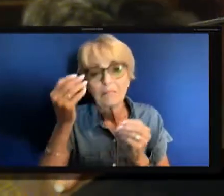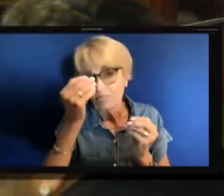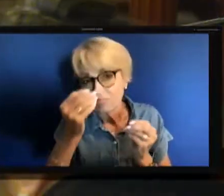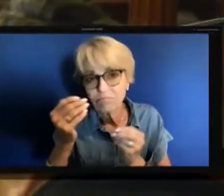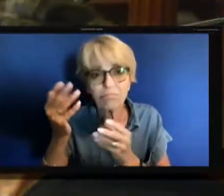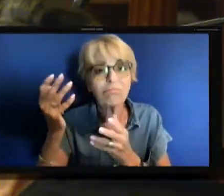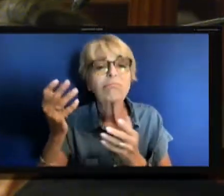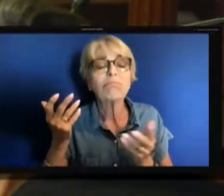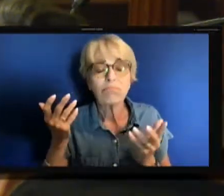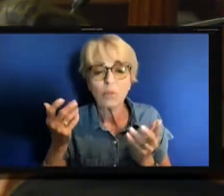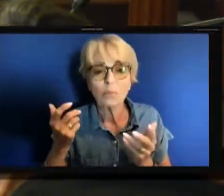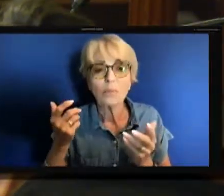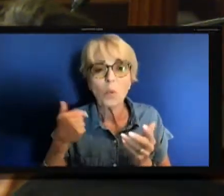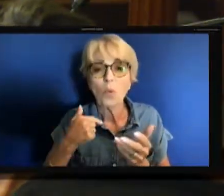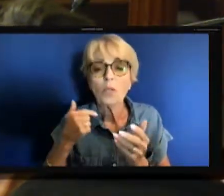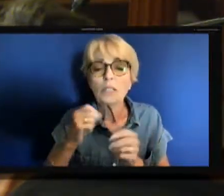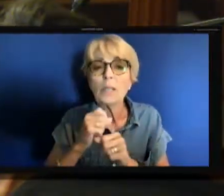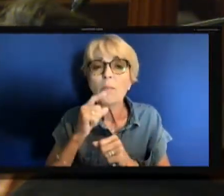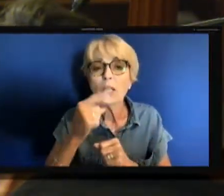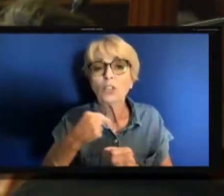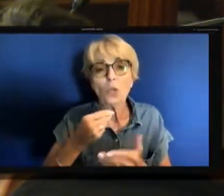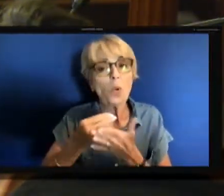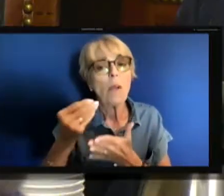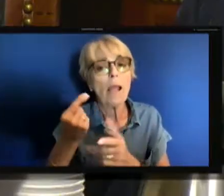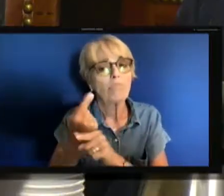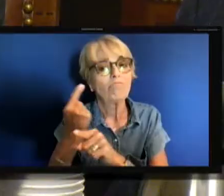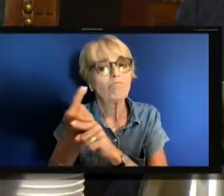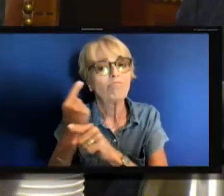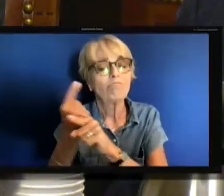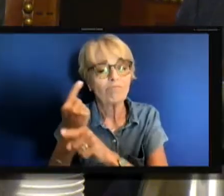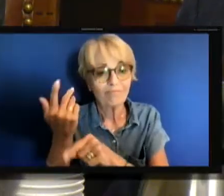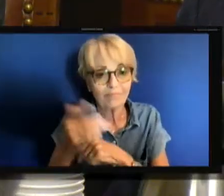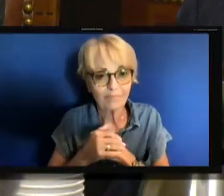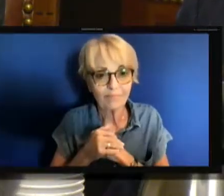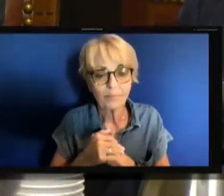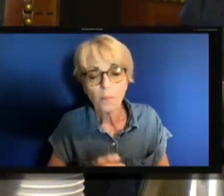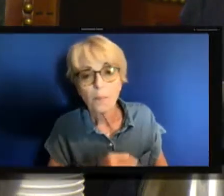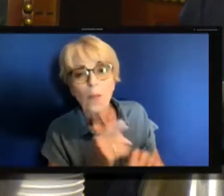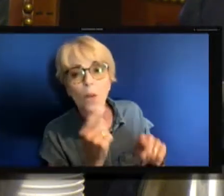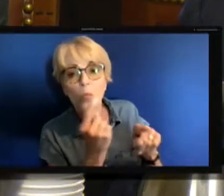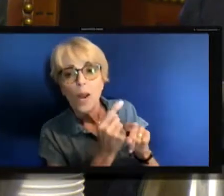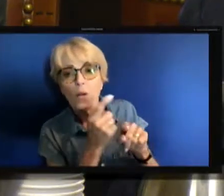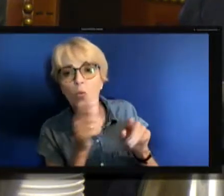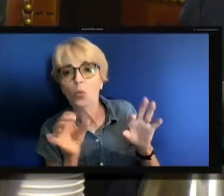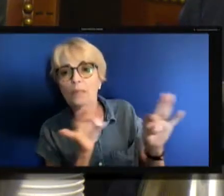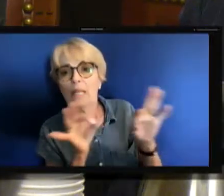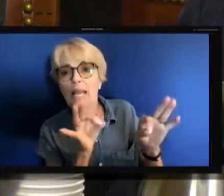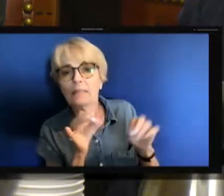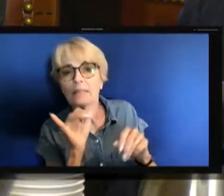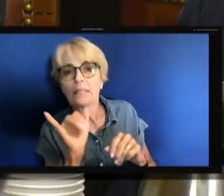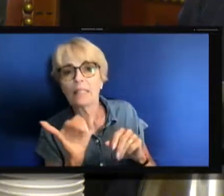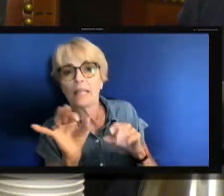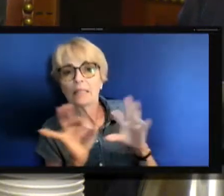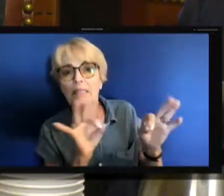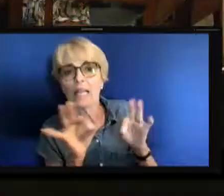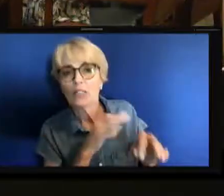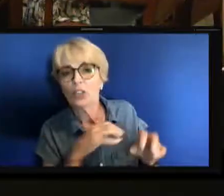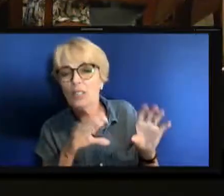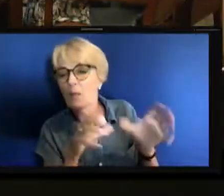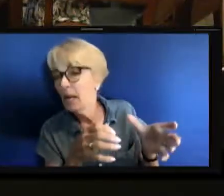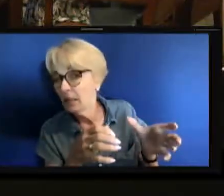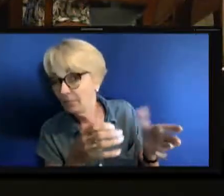we're buying something that's going to suit our needs. Right. And who selects the selection committee? Do we